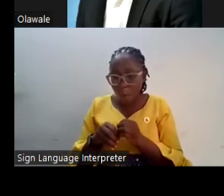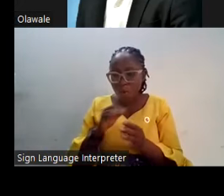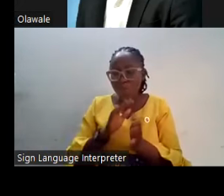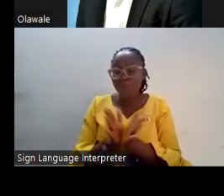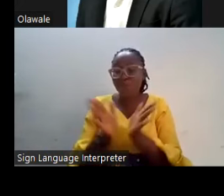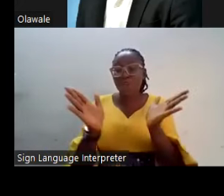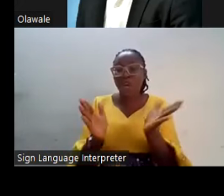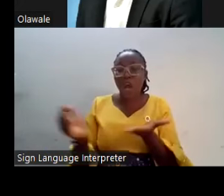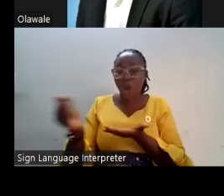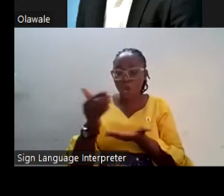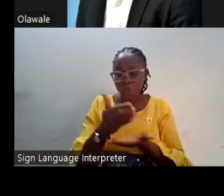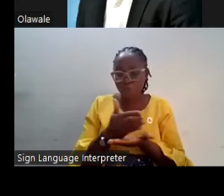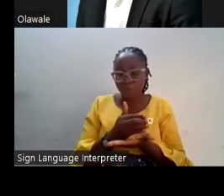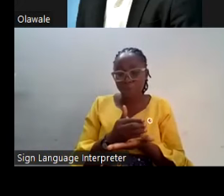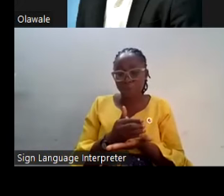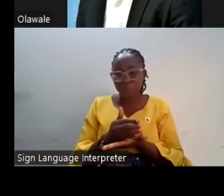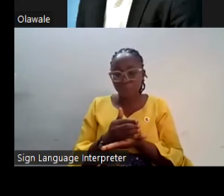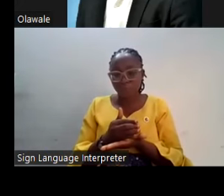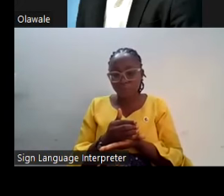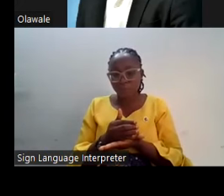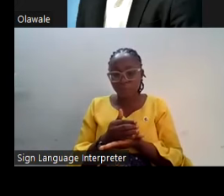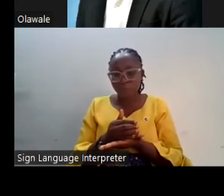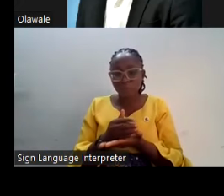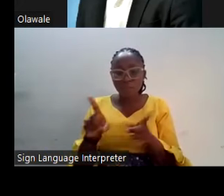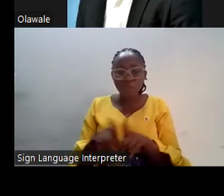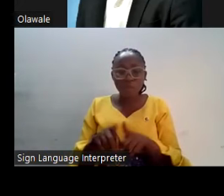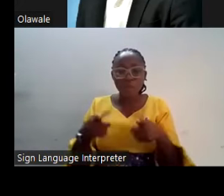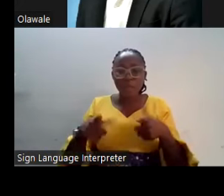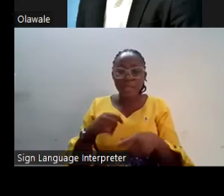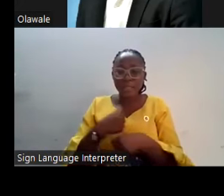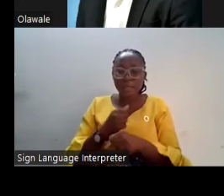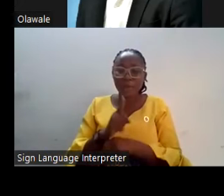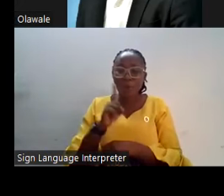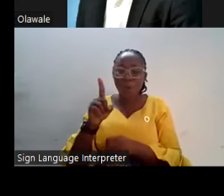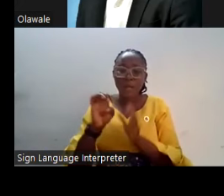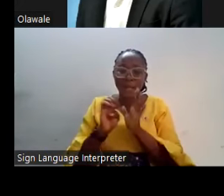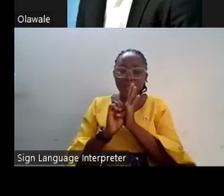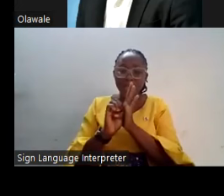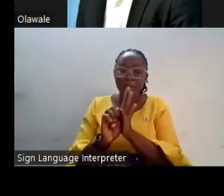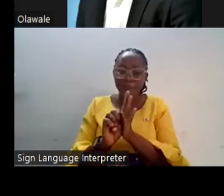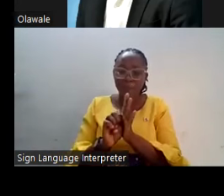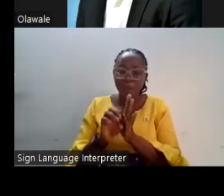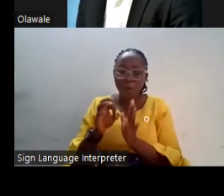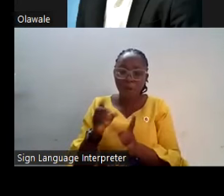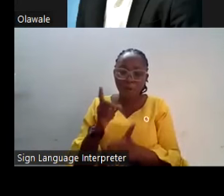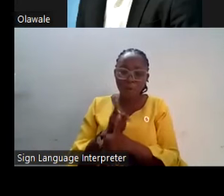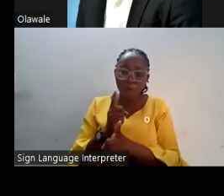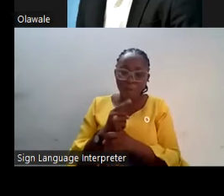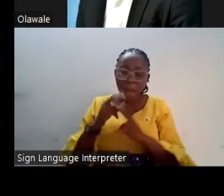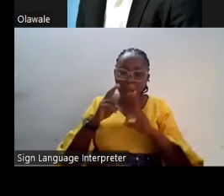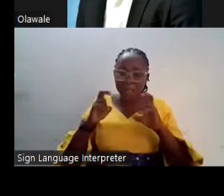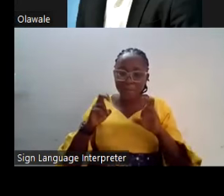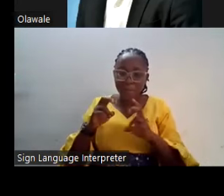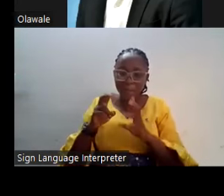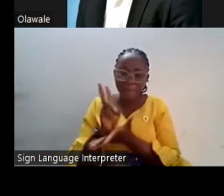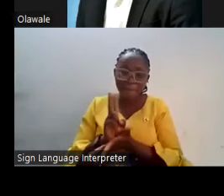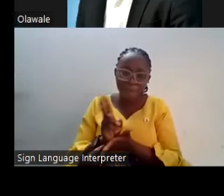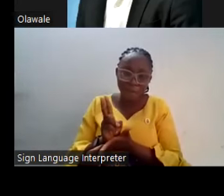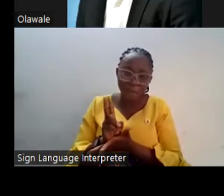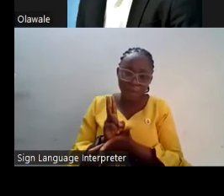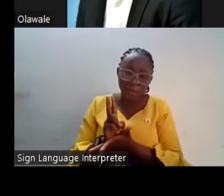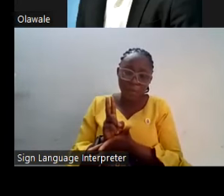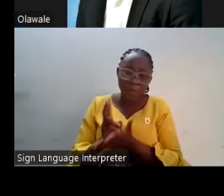as well. So let's look at one example of authentic assessment video, and which is not popping